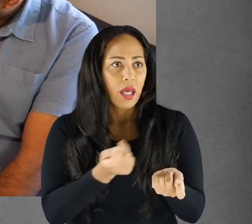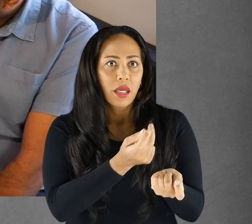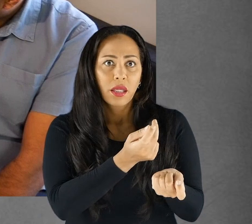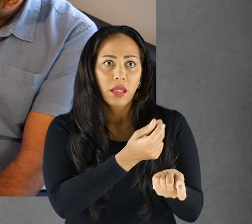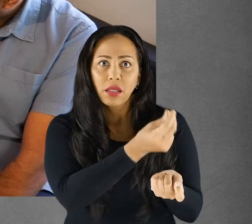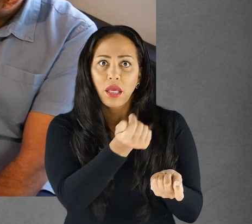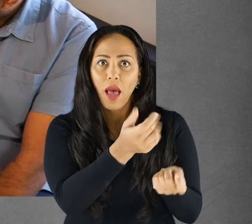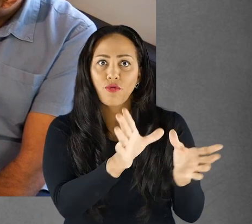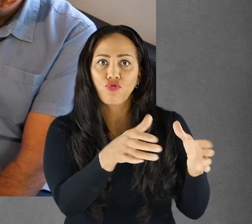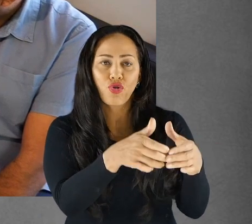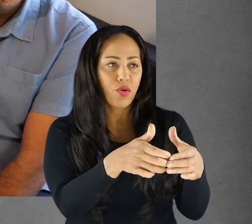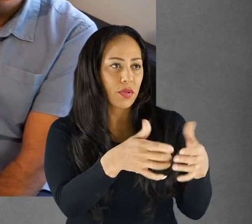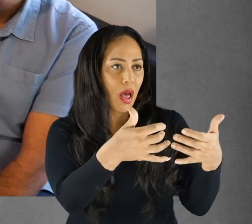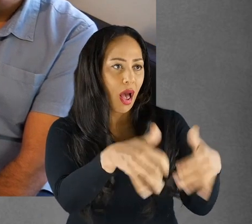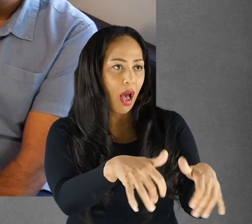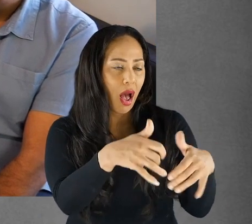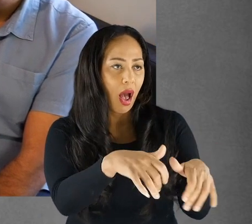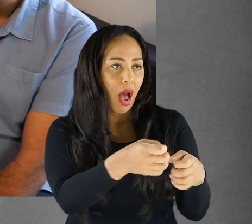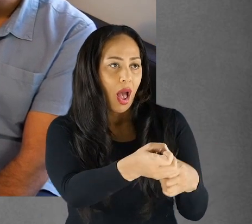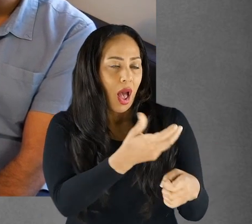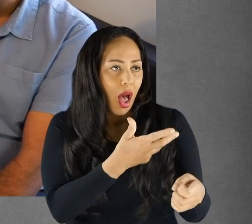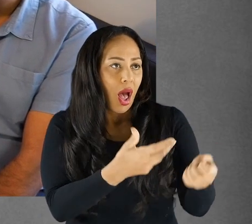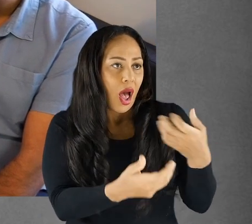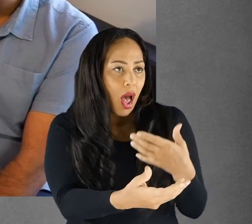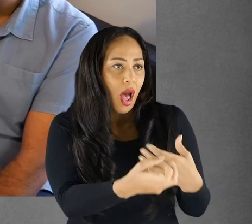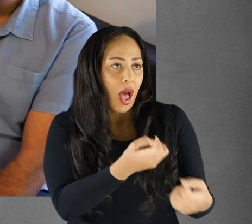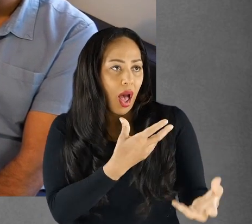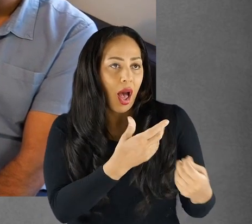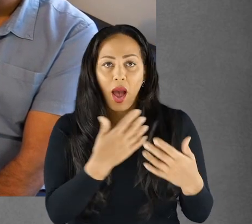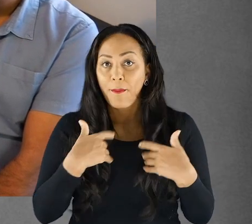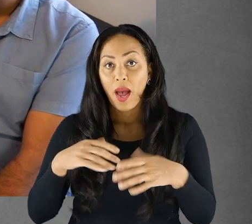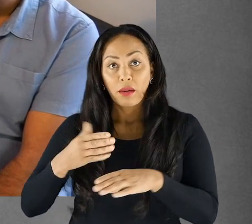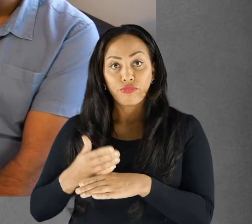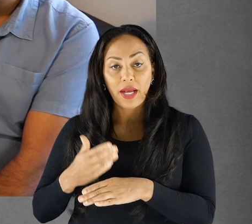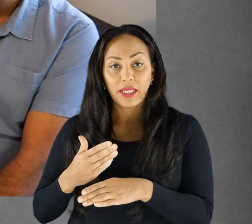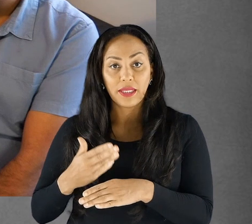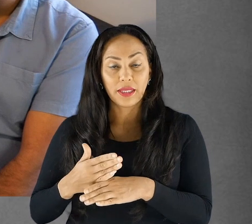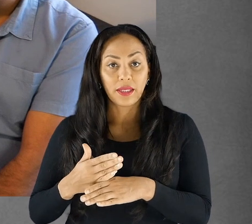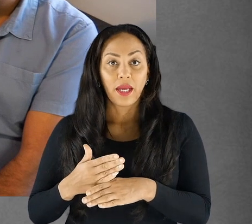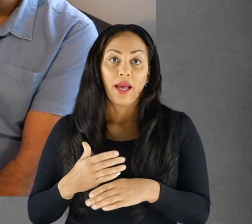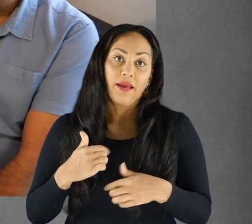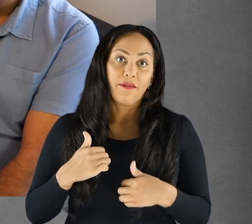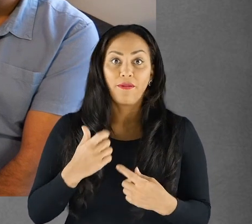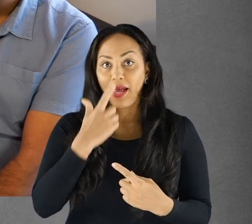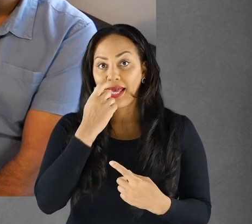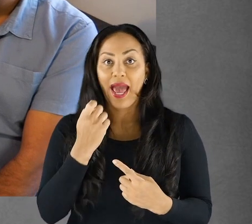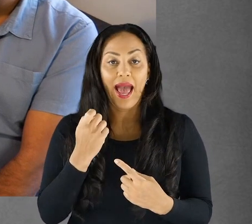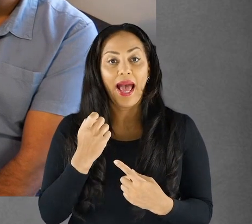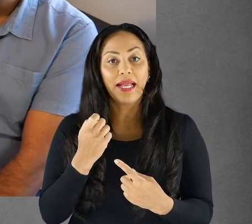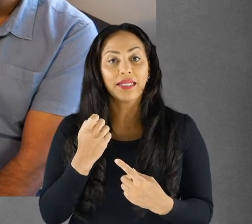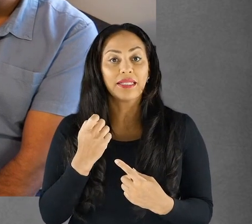some groups are just amazing, and they bring some things back. And then I always have a practice where if I manage to